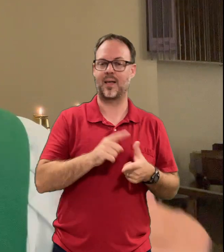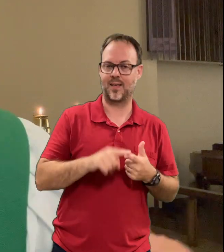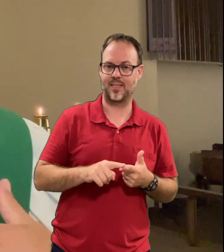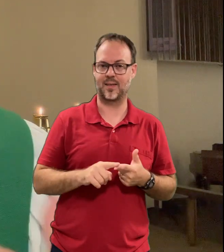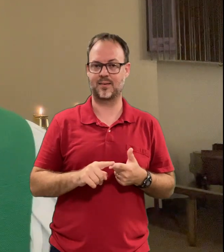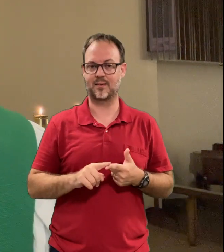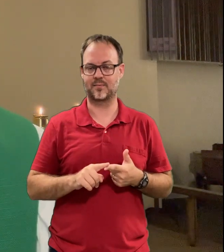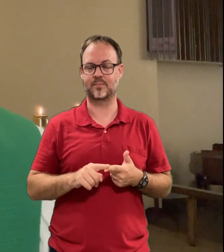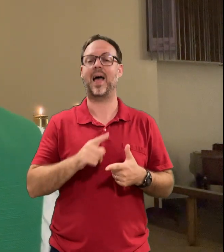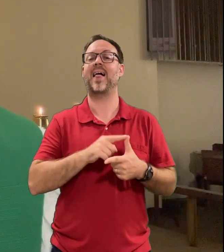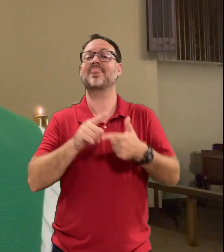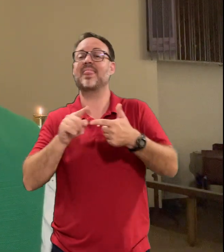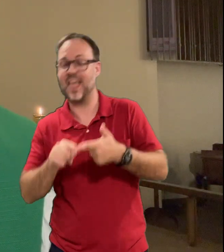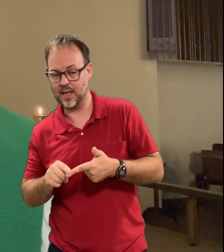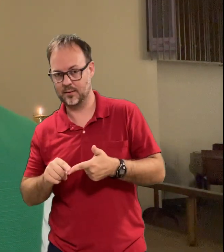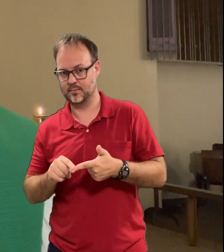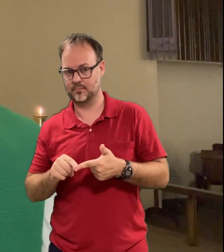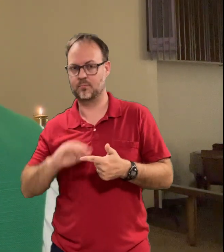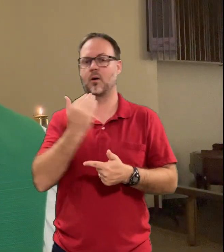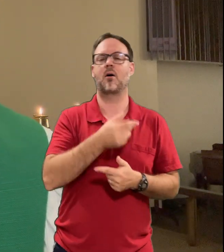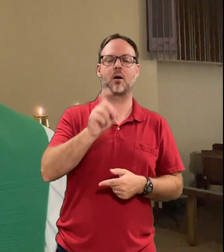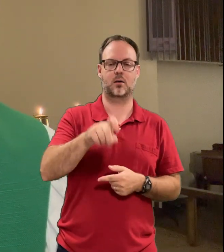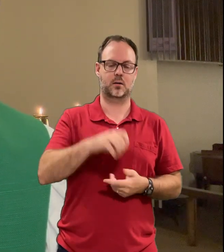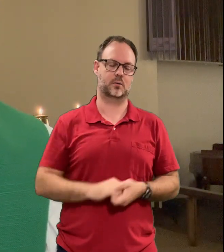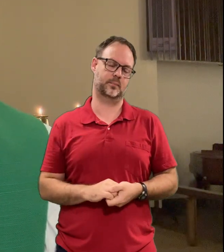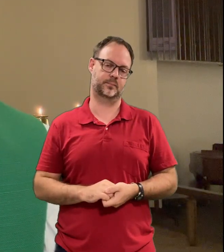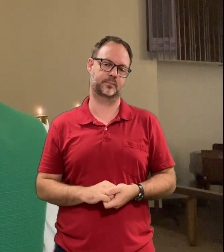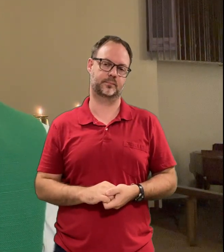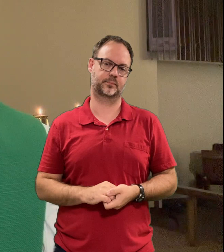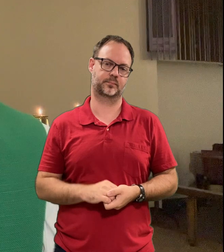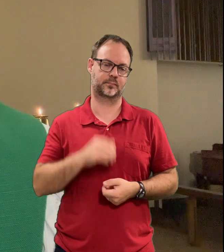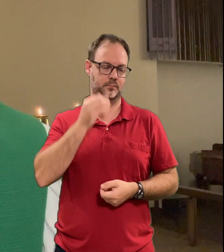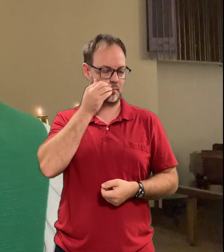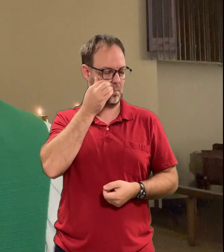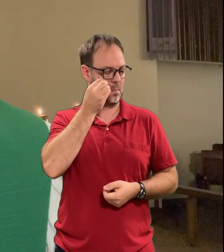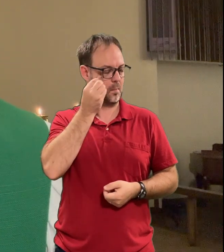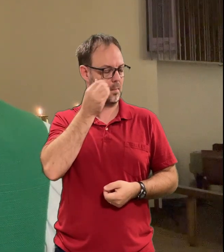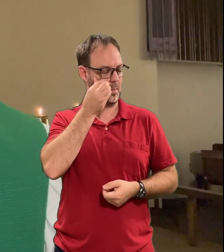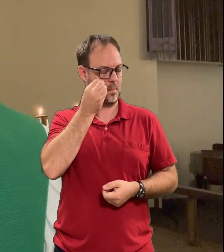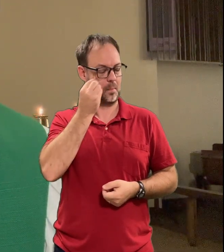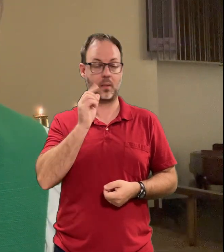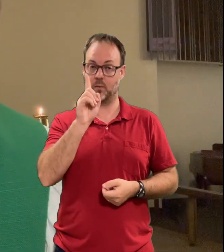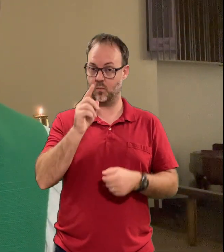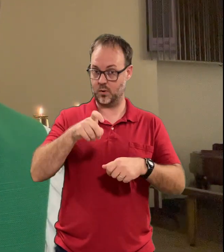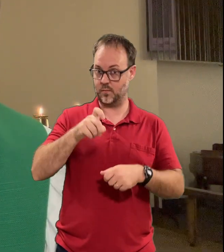And then we turn to our needs. And one of those needs is daily